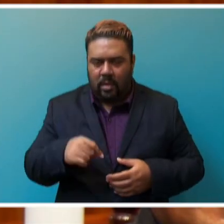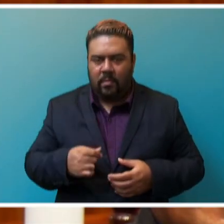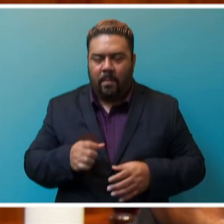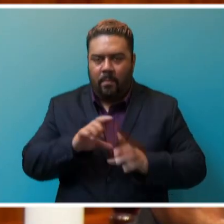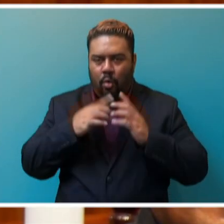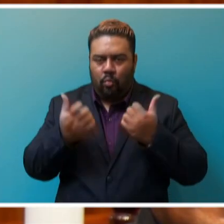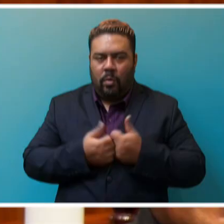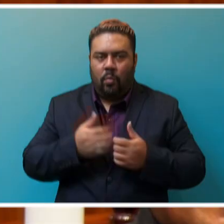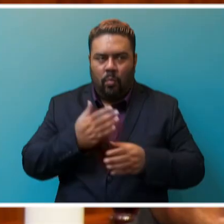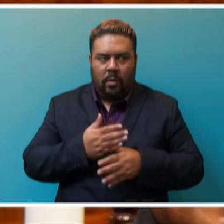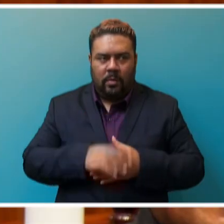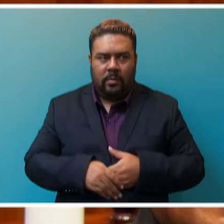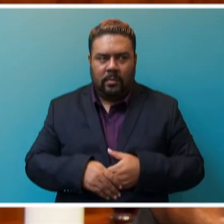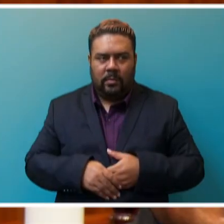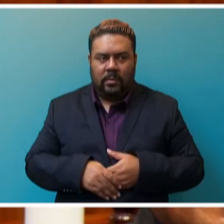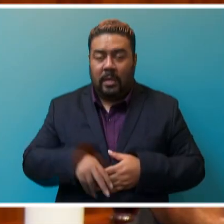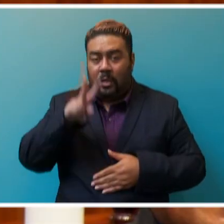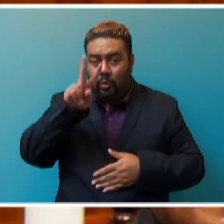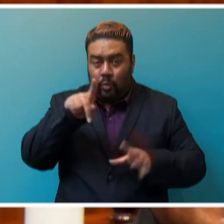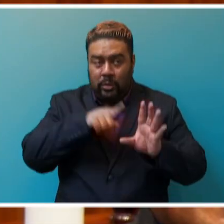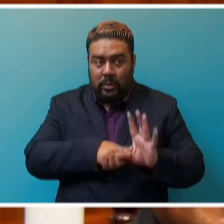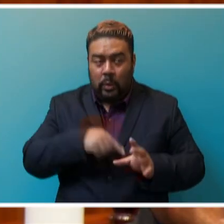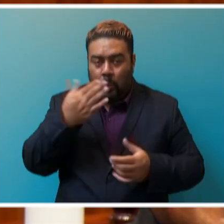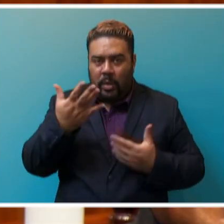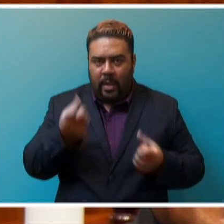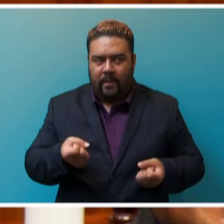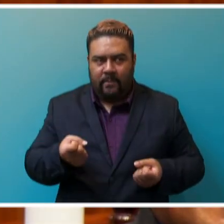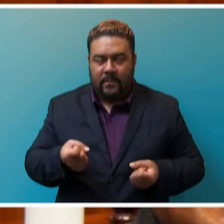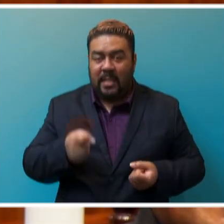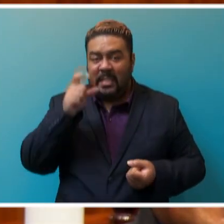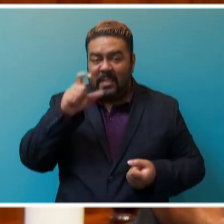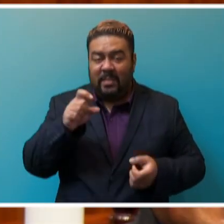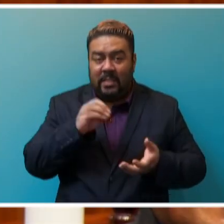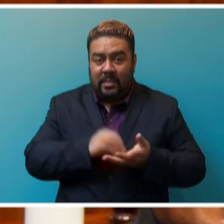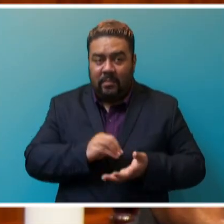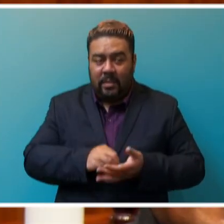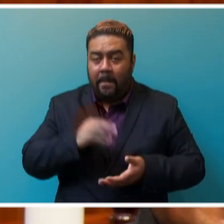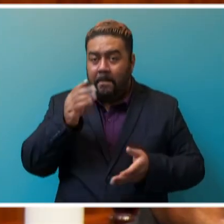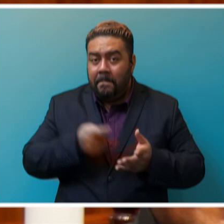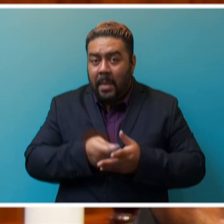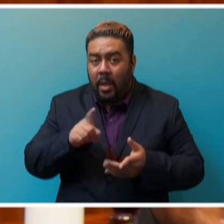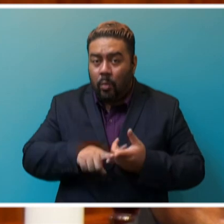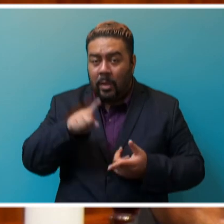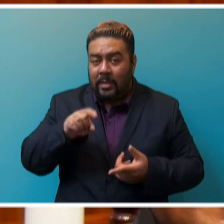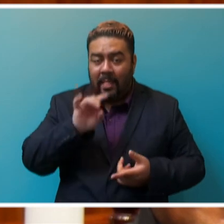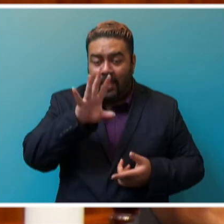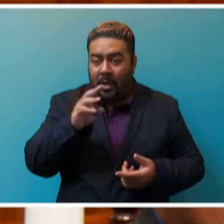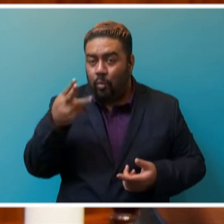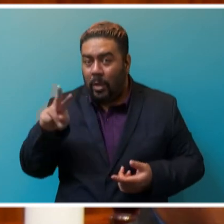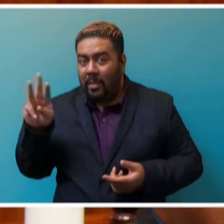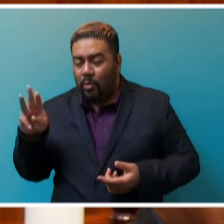sir, in 2 years, we have given civil servants a pay rise of between 10 and